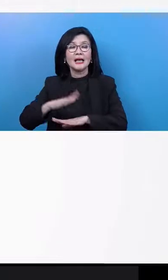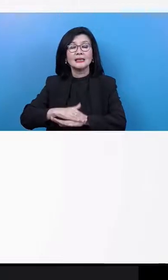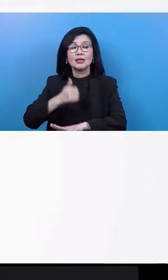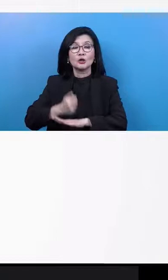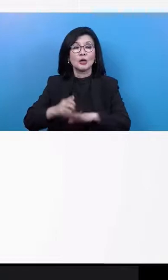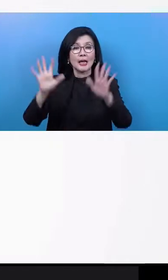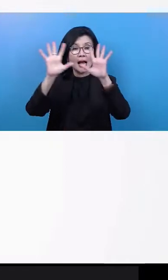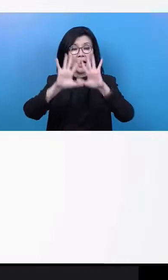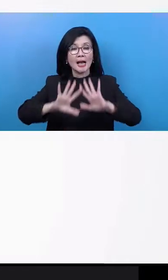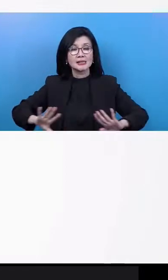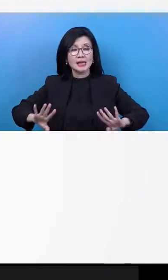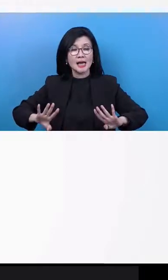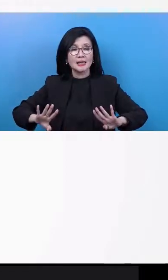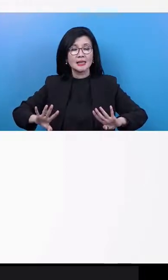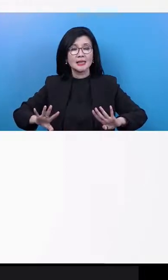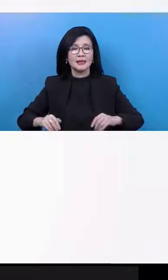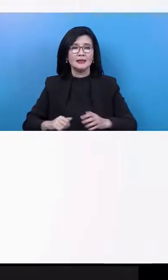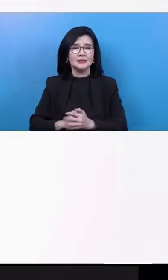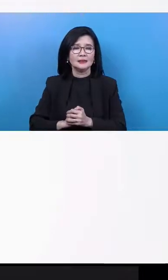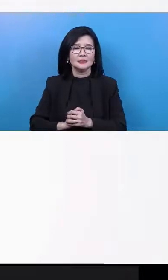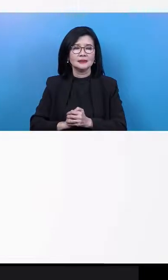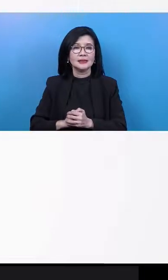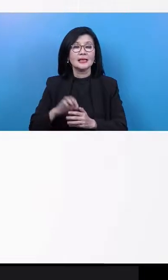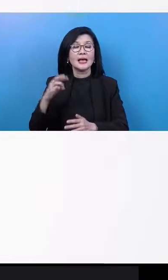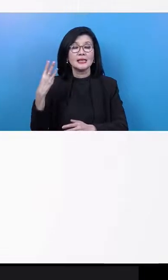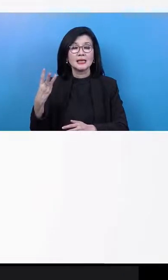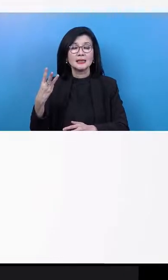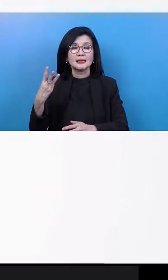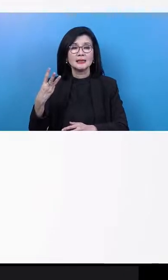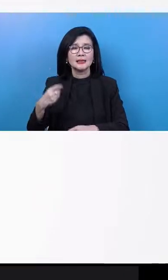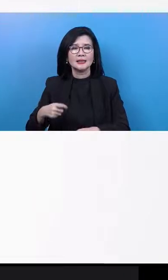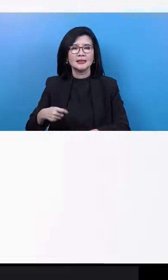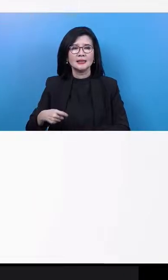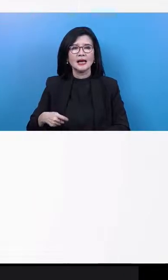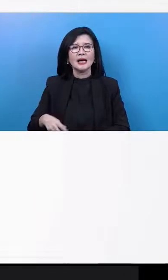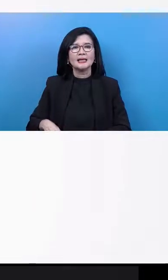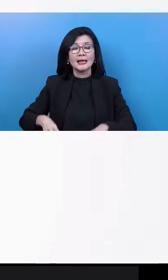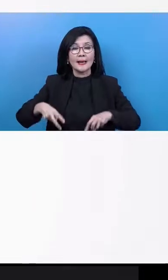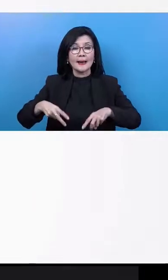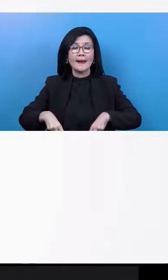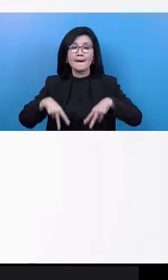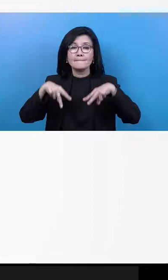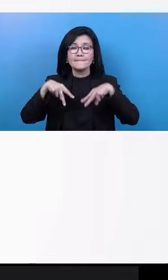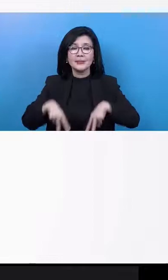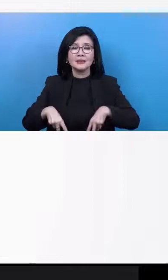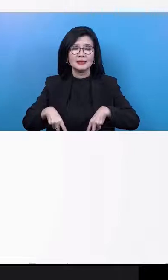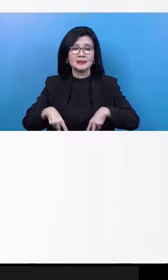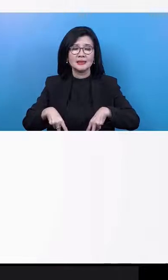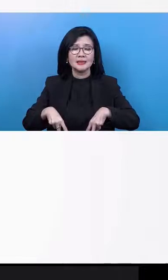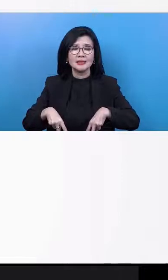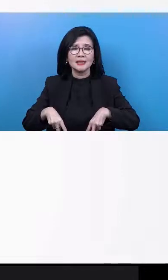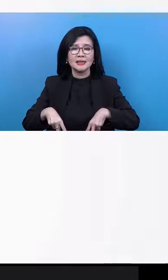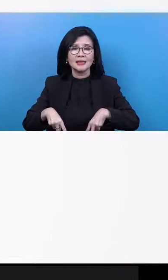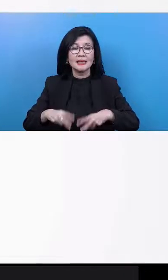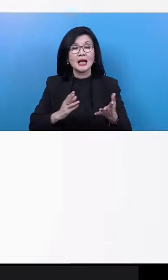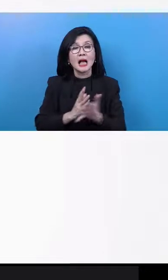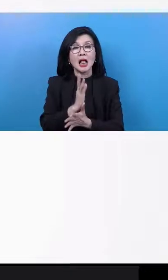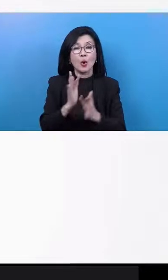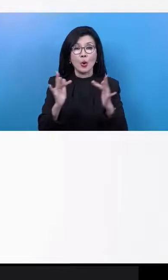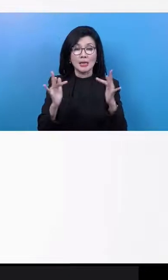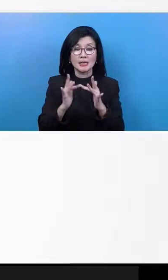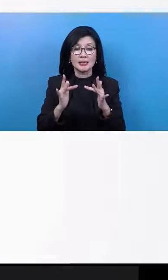is Honorable Minister Hatan. He will also speak online. Unfortunately, despite making plans to be